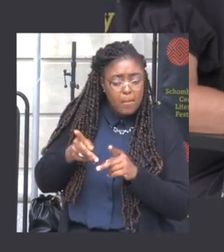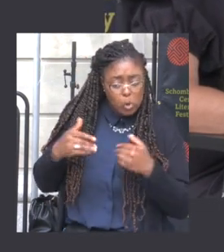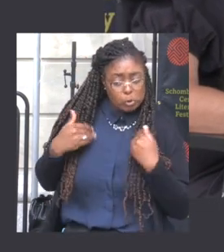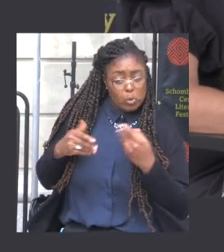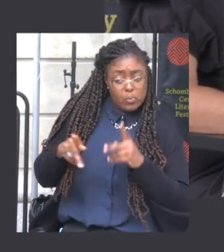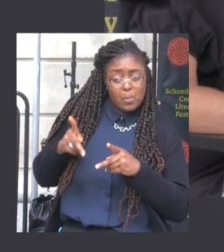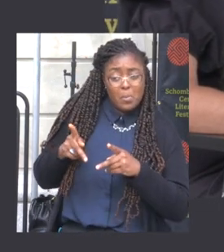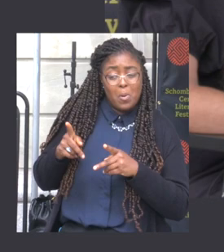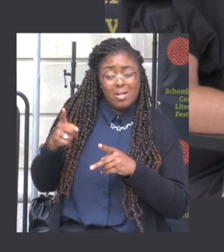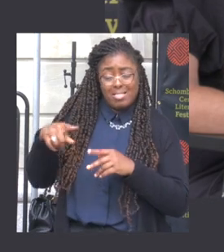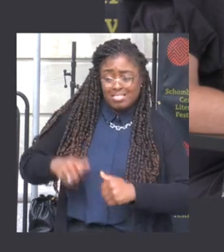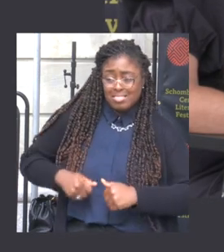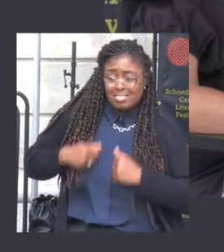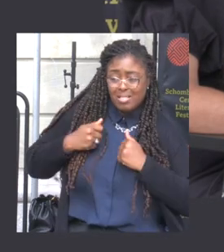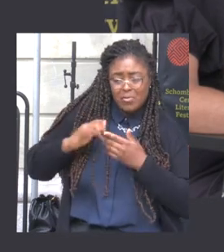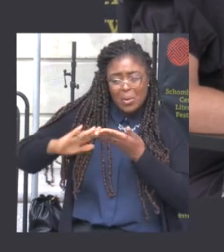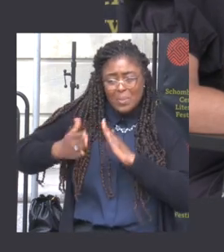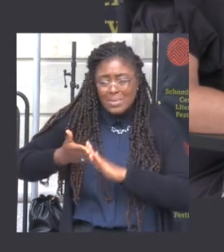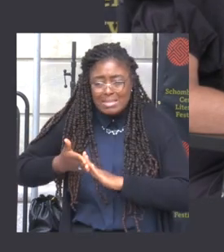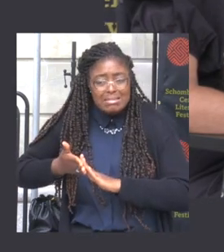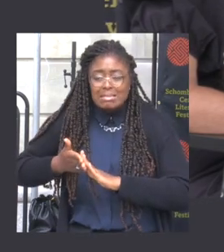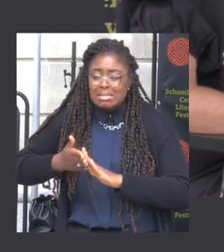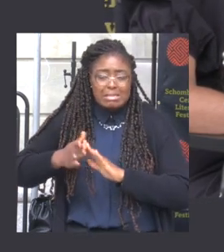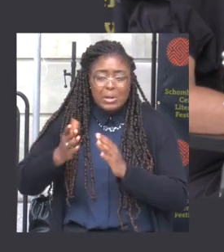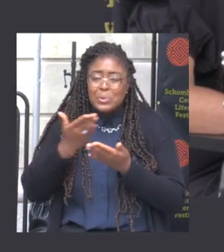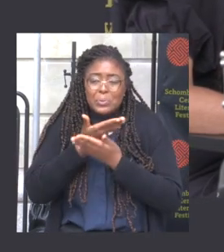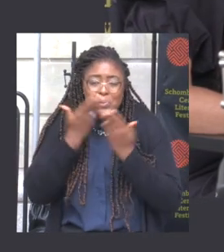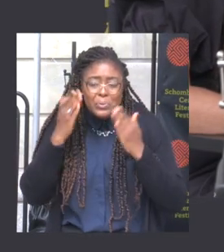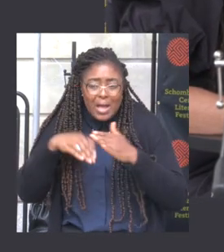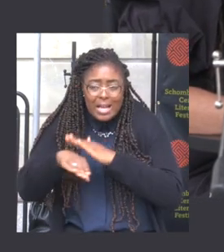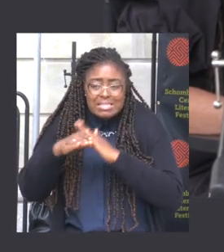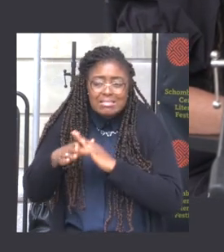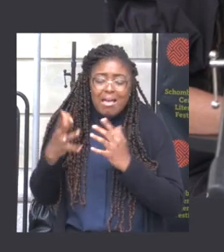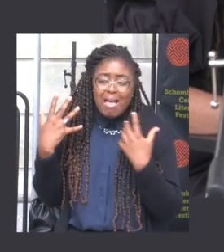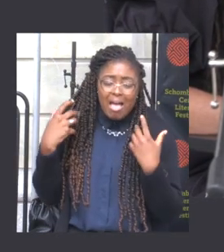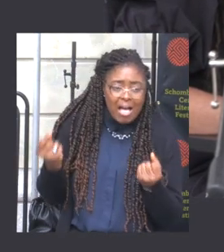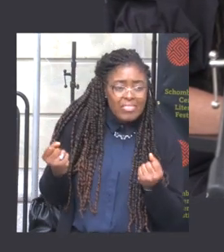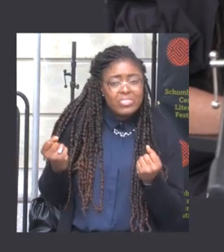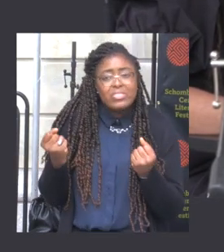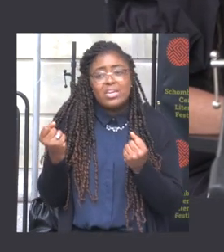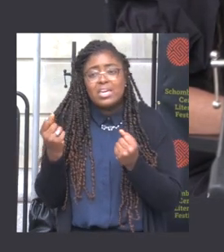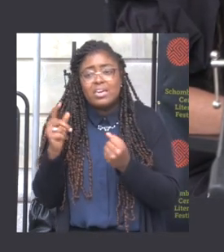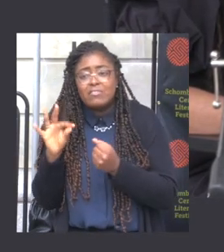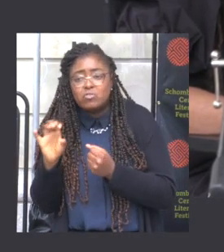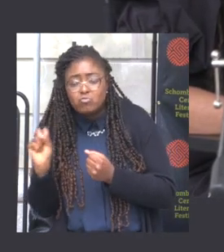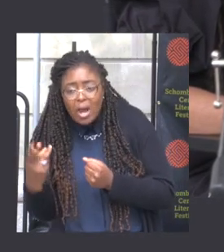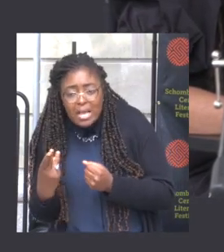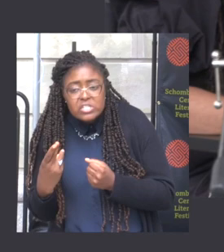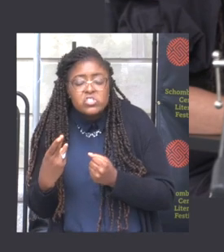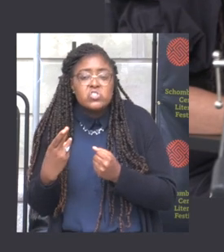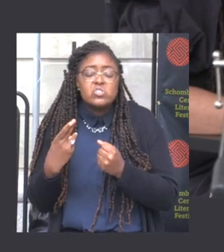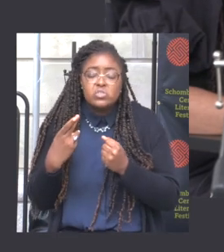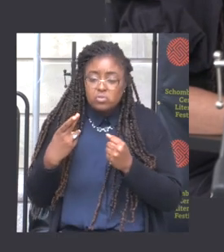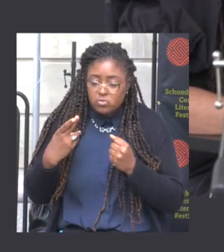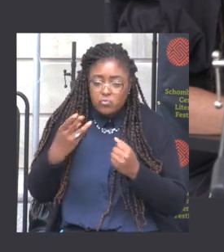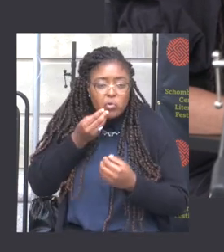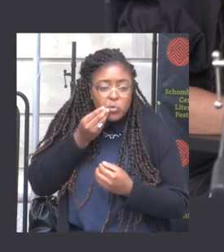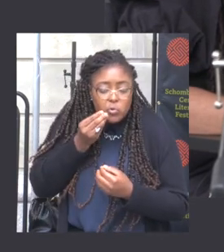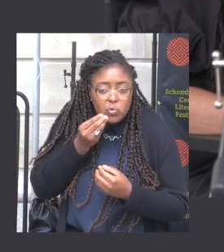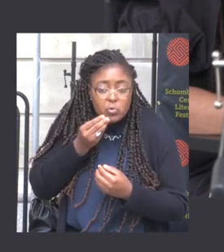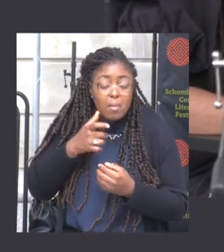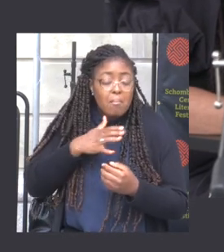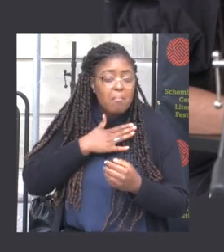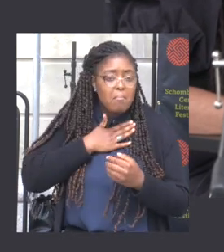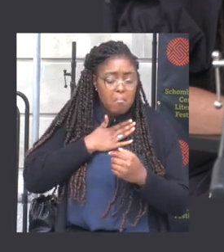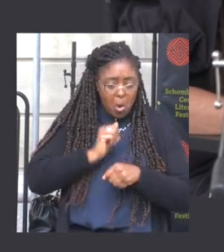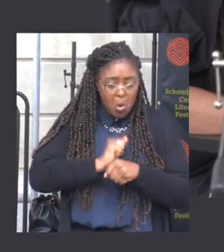very little access to healthy, fresh, affordable, and culturally appropriate food. My work was inspired by the Black Panther Party for Self-Defense.